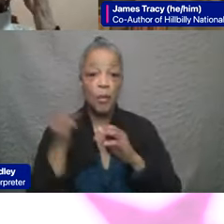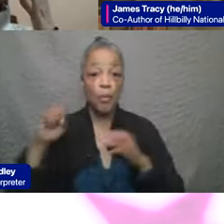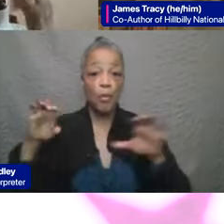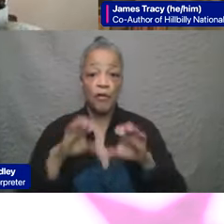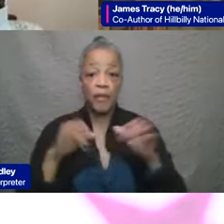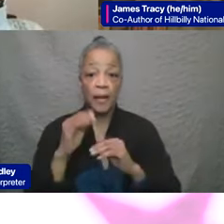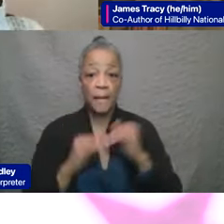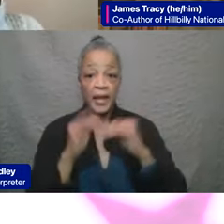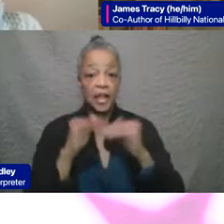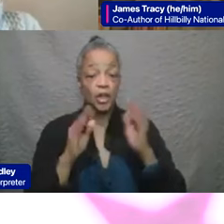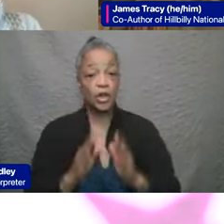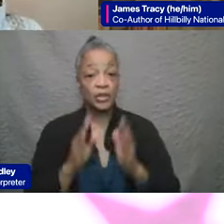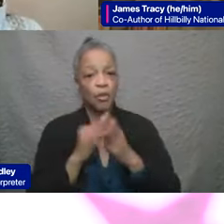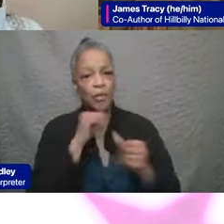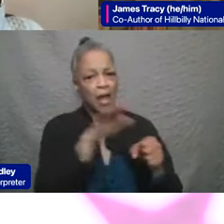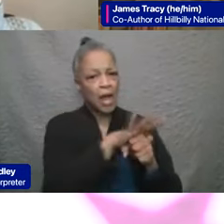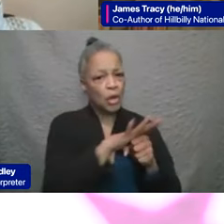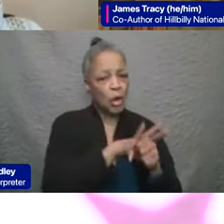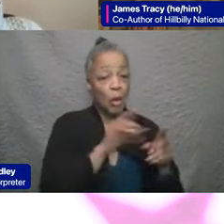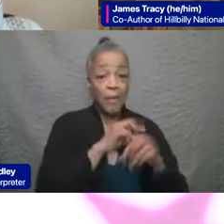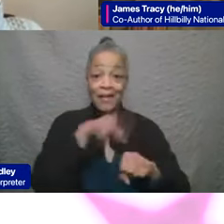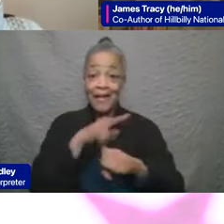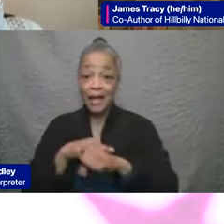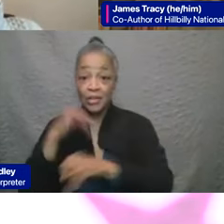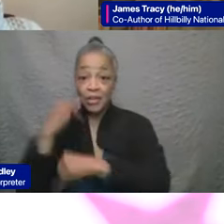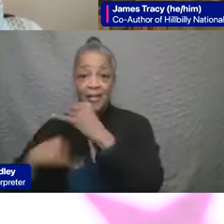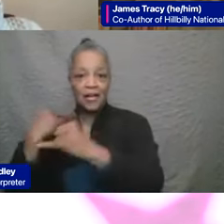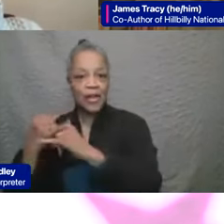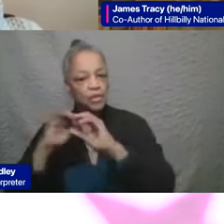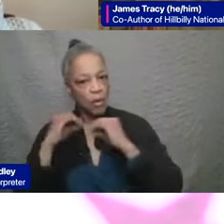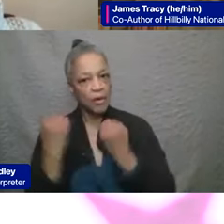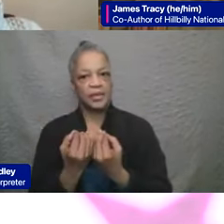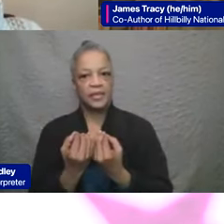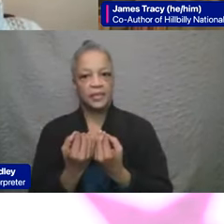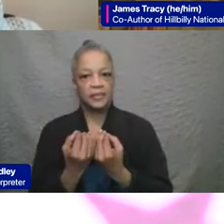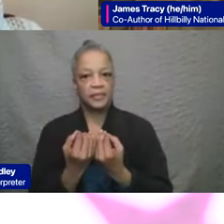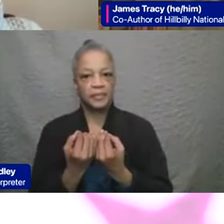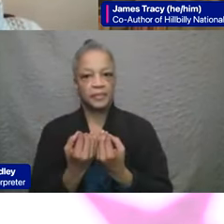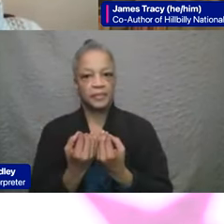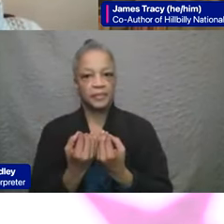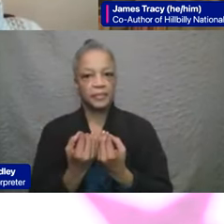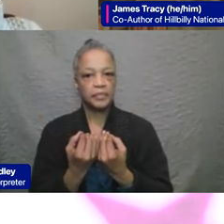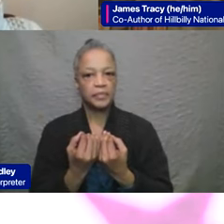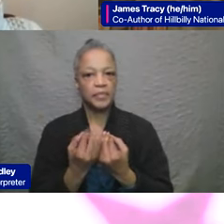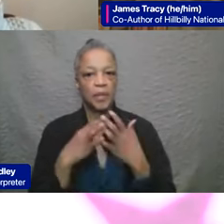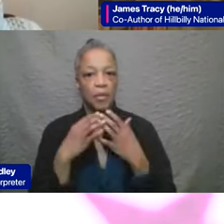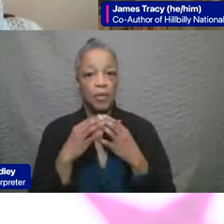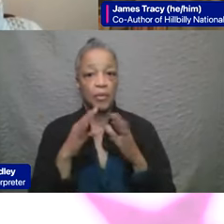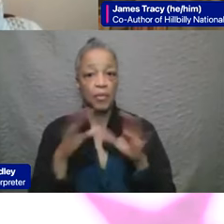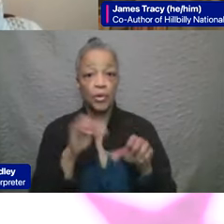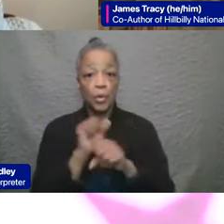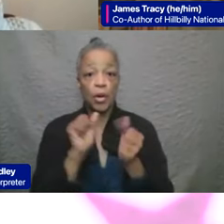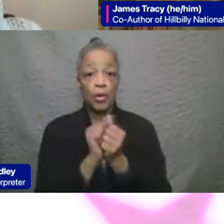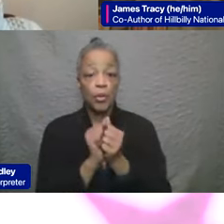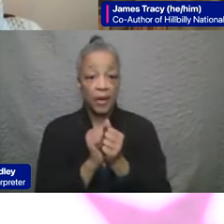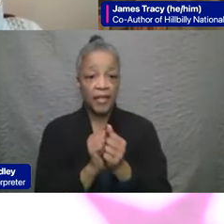local organization, but a national and international one. And so we currently do work with Haitian